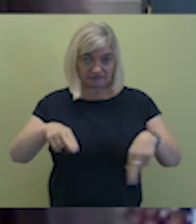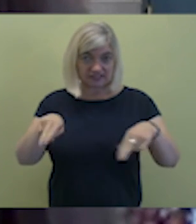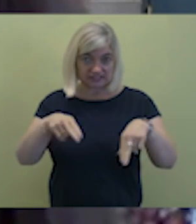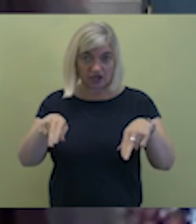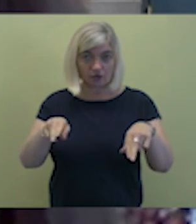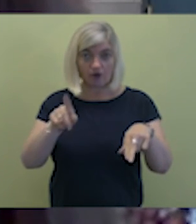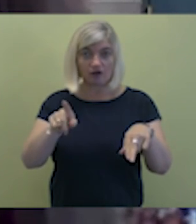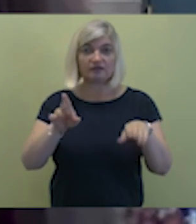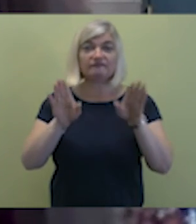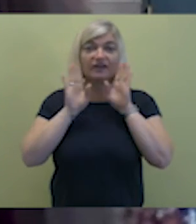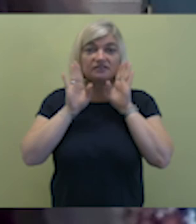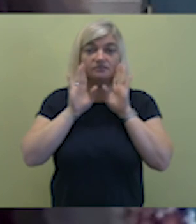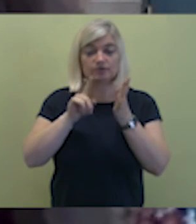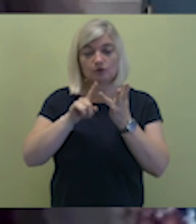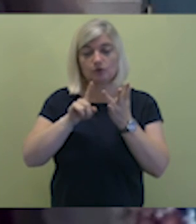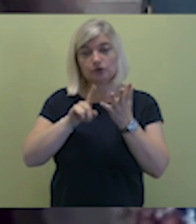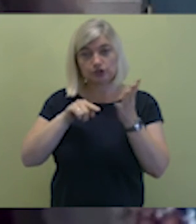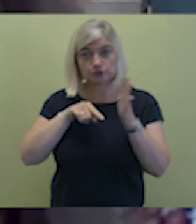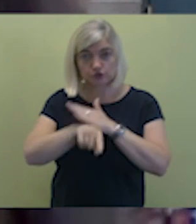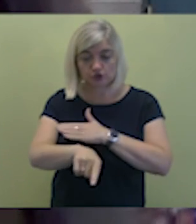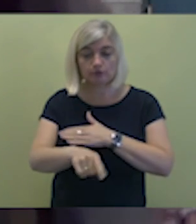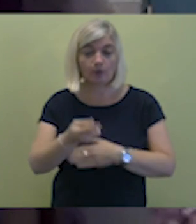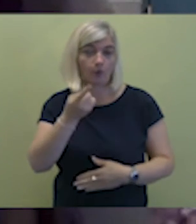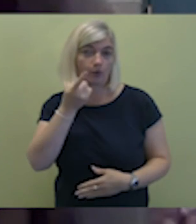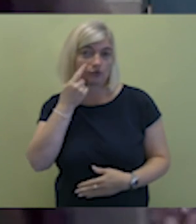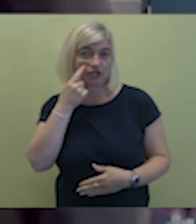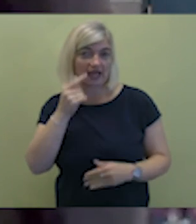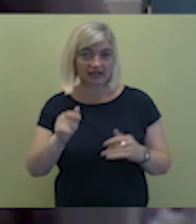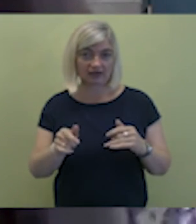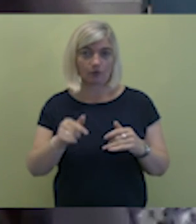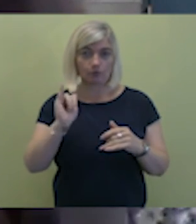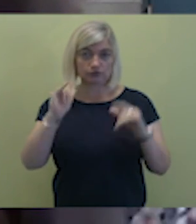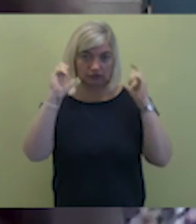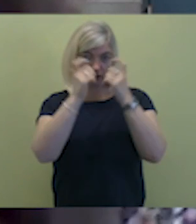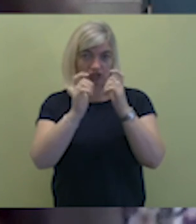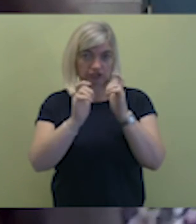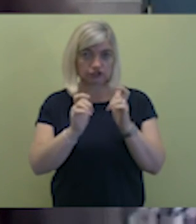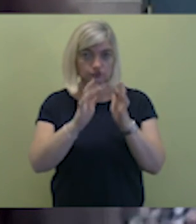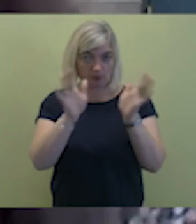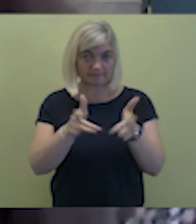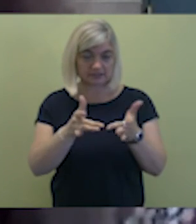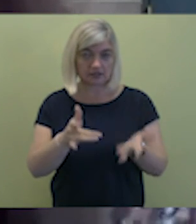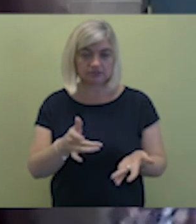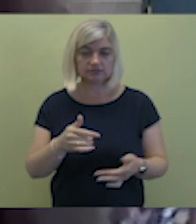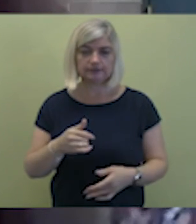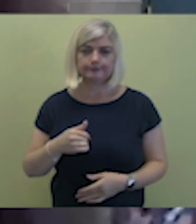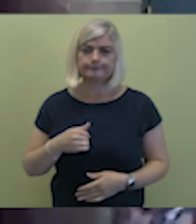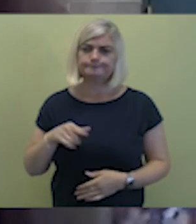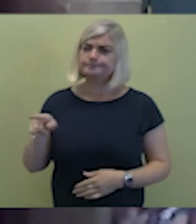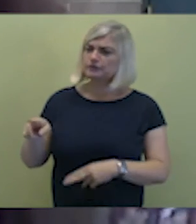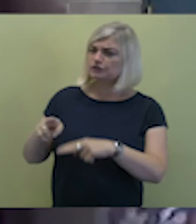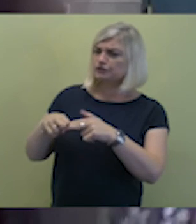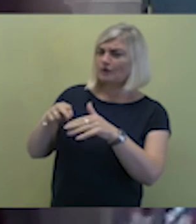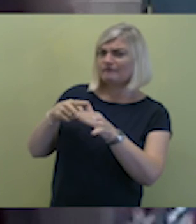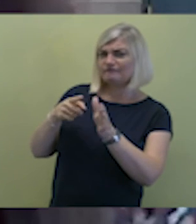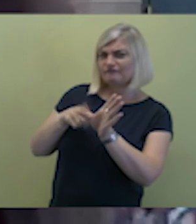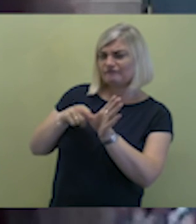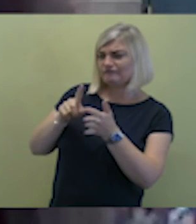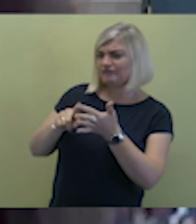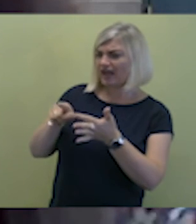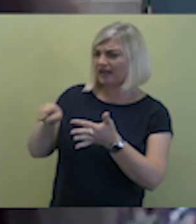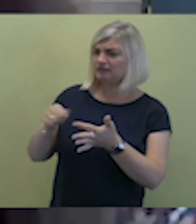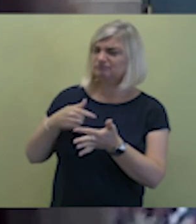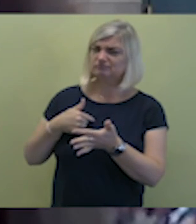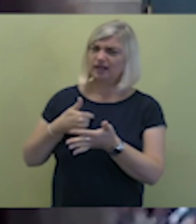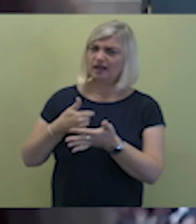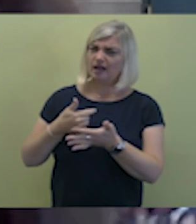this, and you can also find more information on our website. So Faye, to come back to you, what does a typical week look like for a